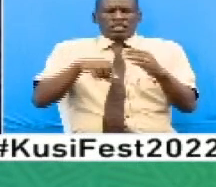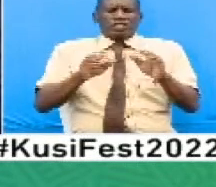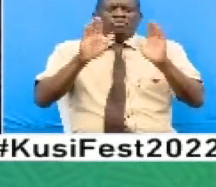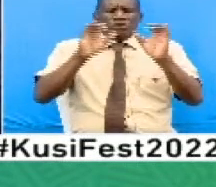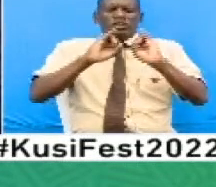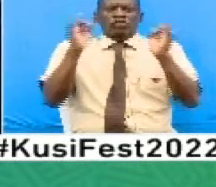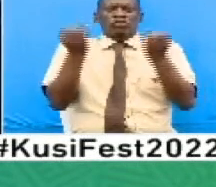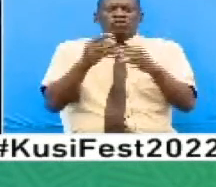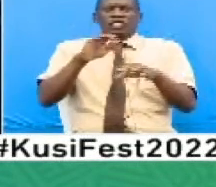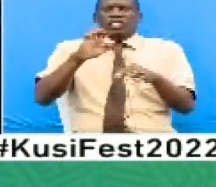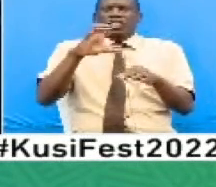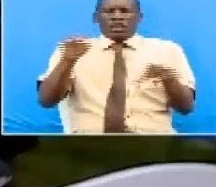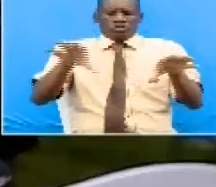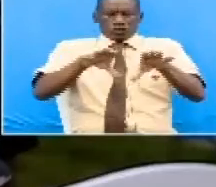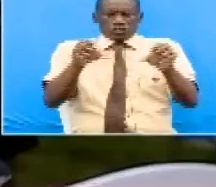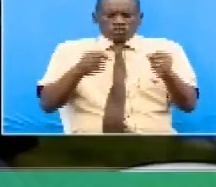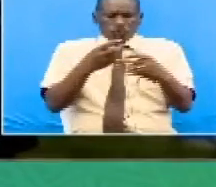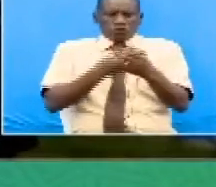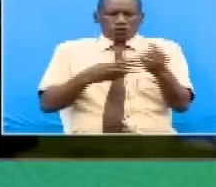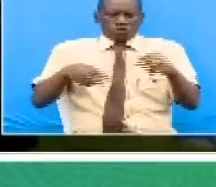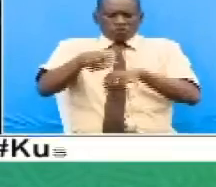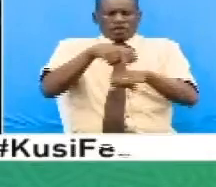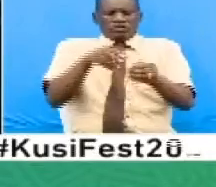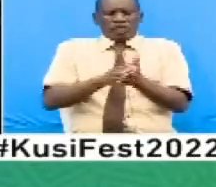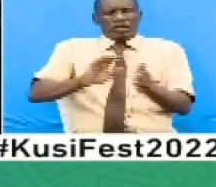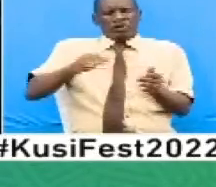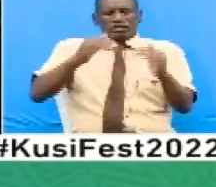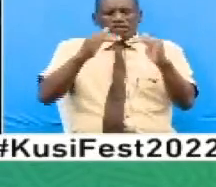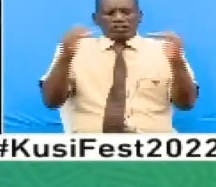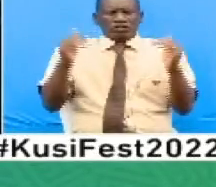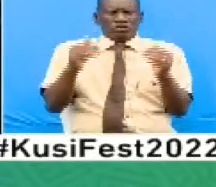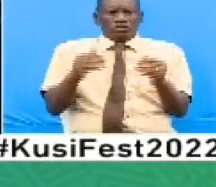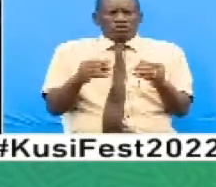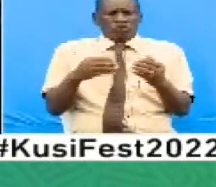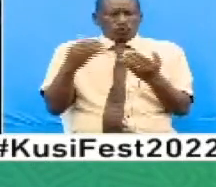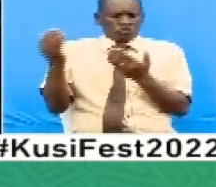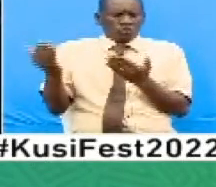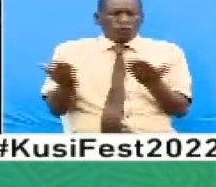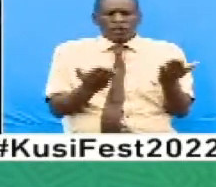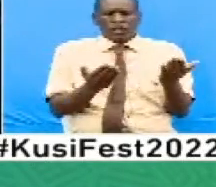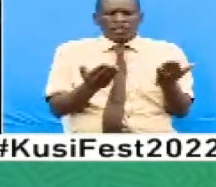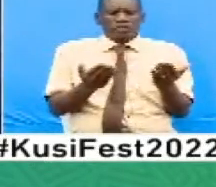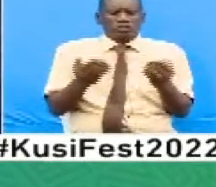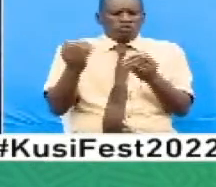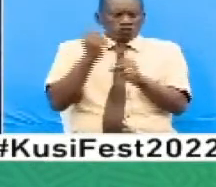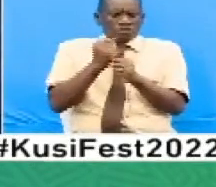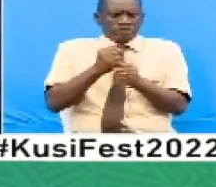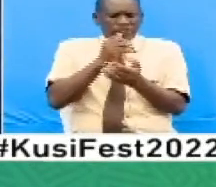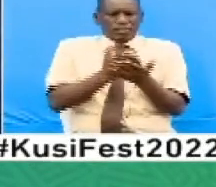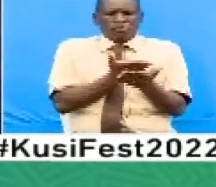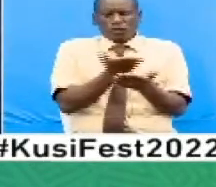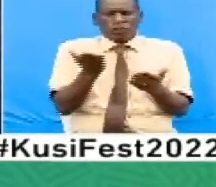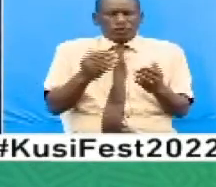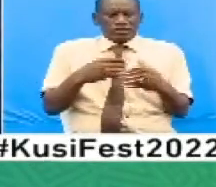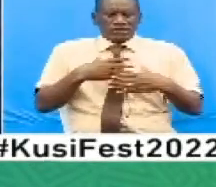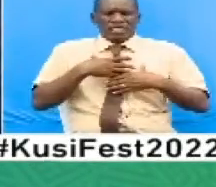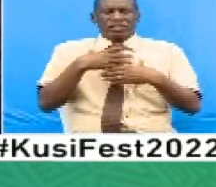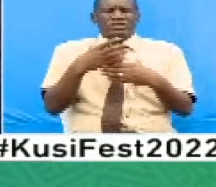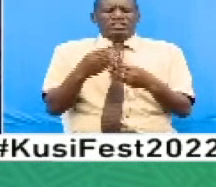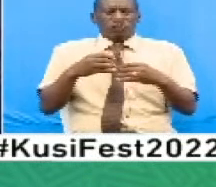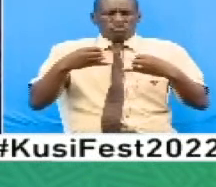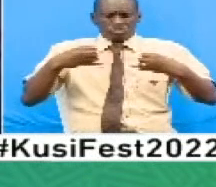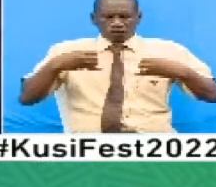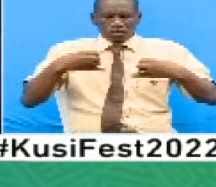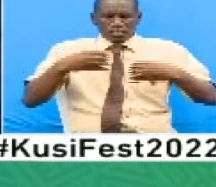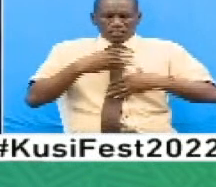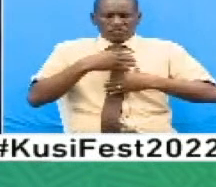within the ecosystem of both national but also county level to bring some of these ambitions to life.